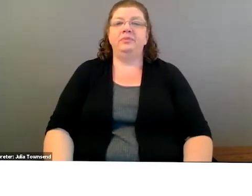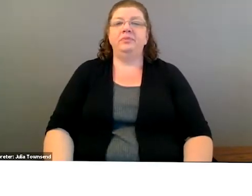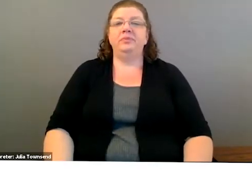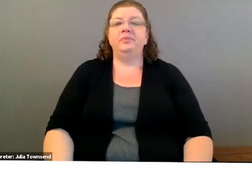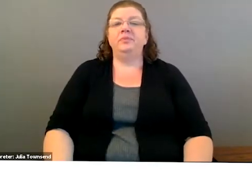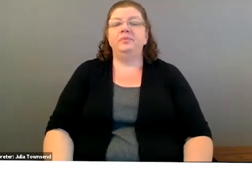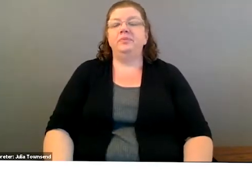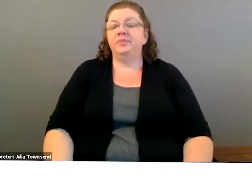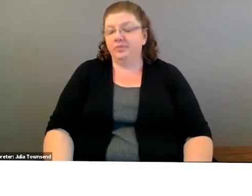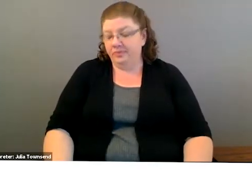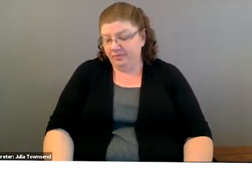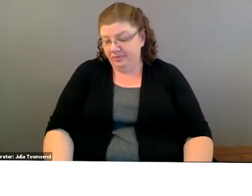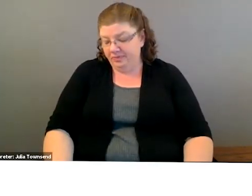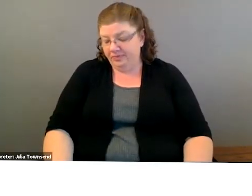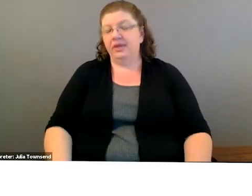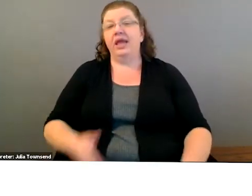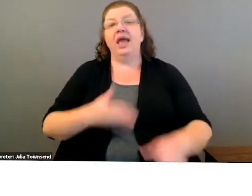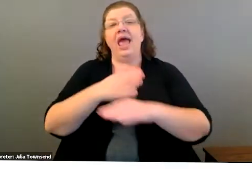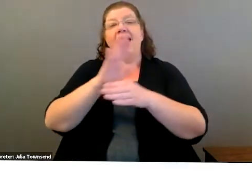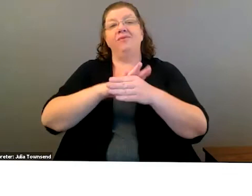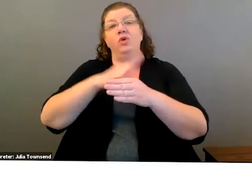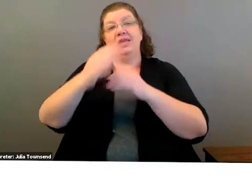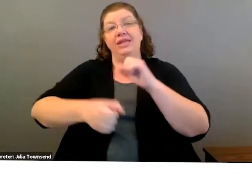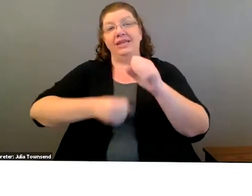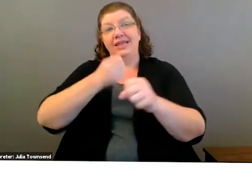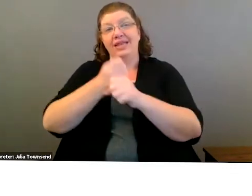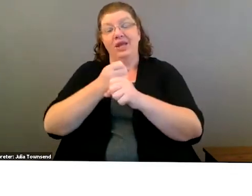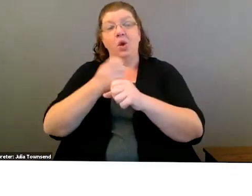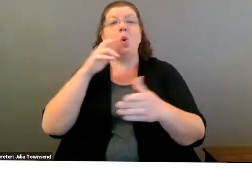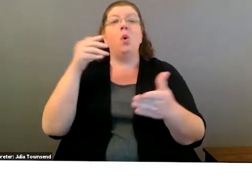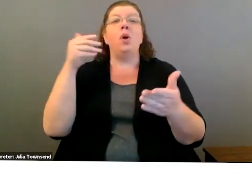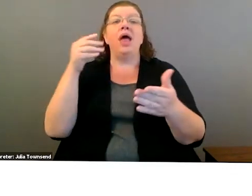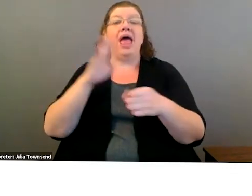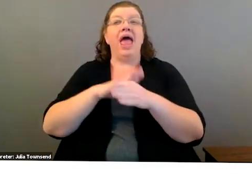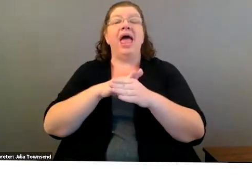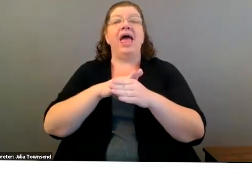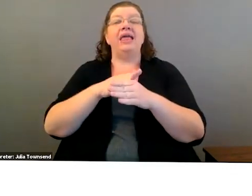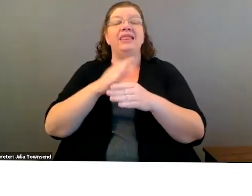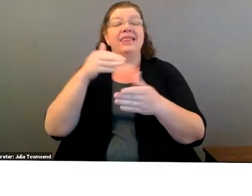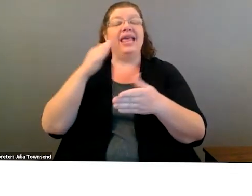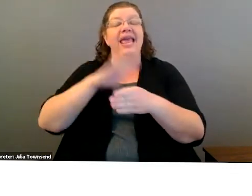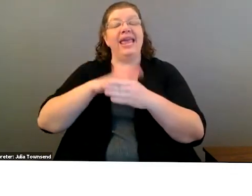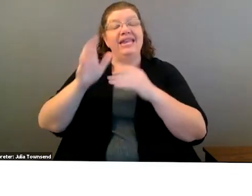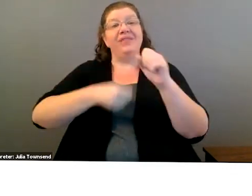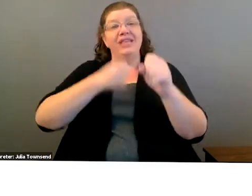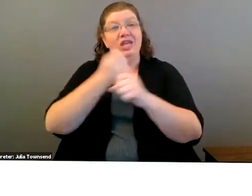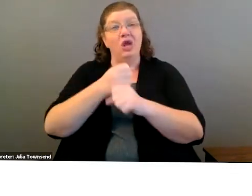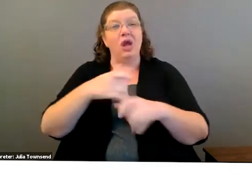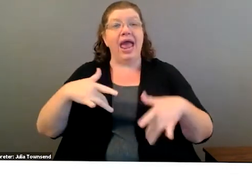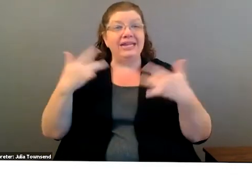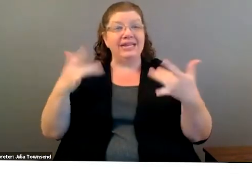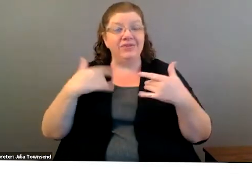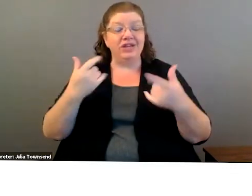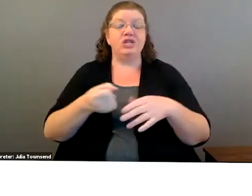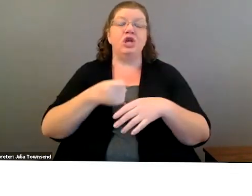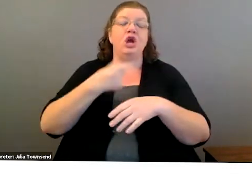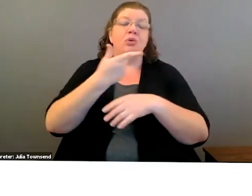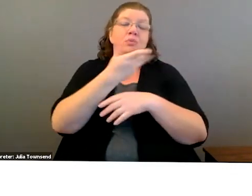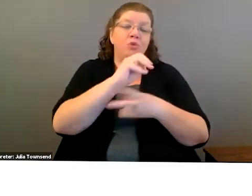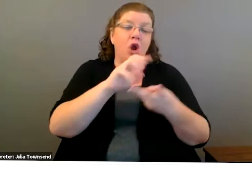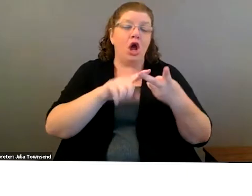Now for the end of the year activities that are coming very soon, prom, senior events,